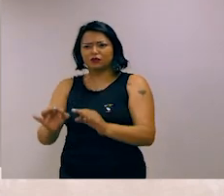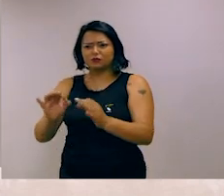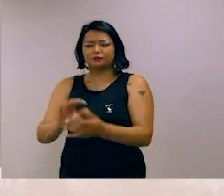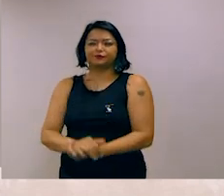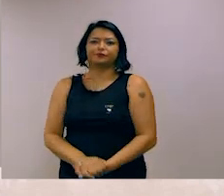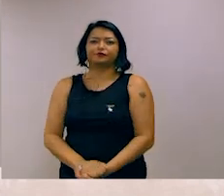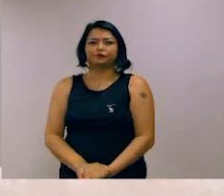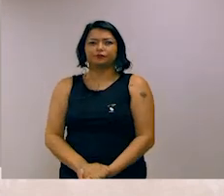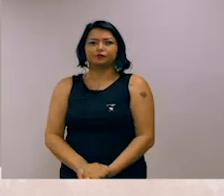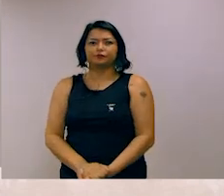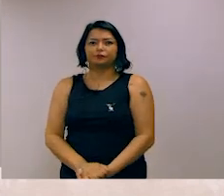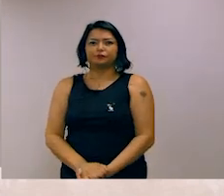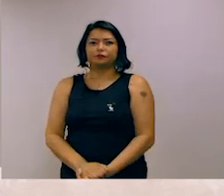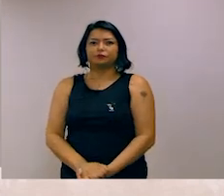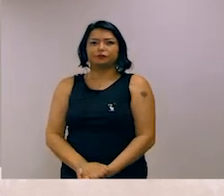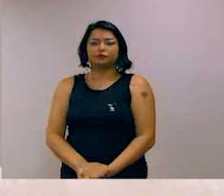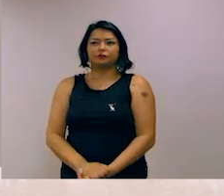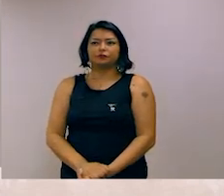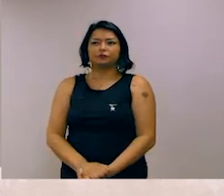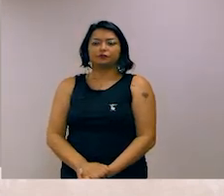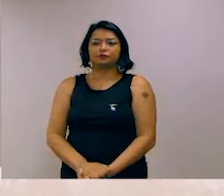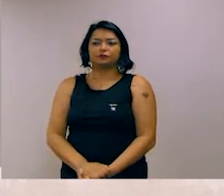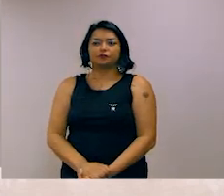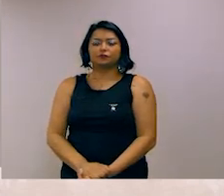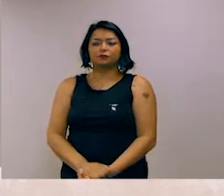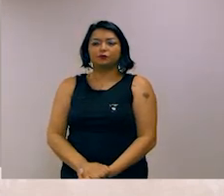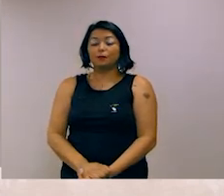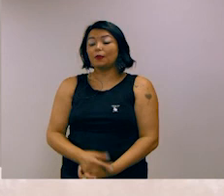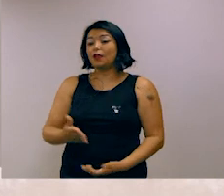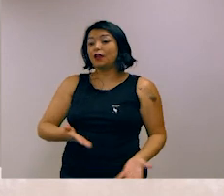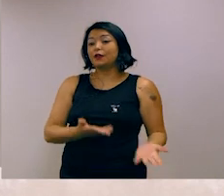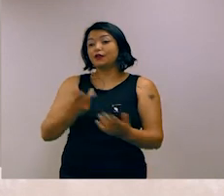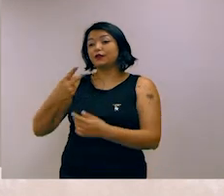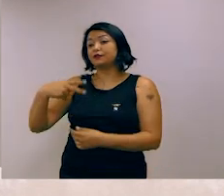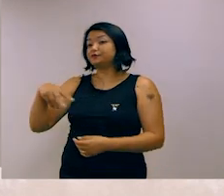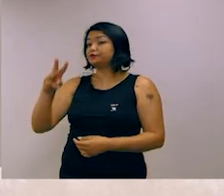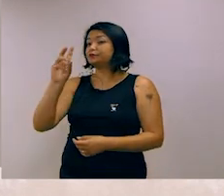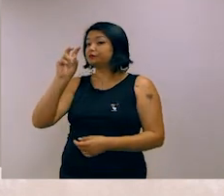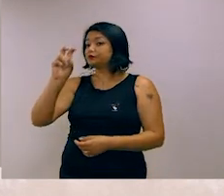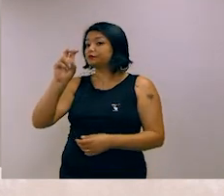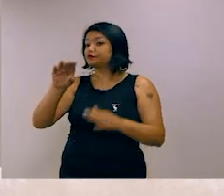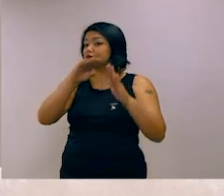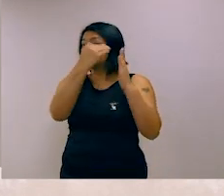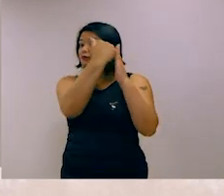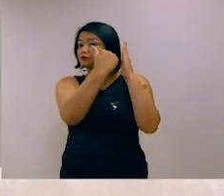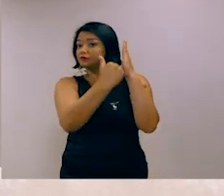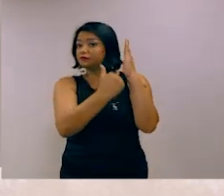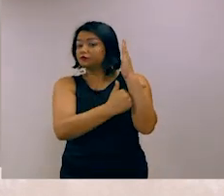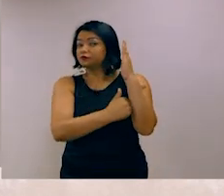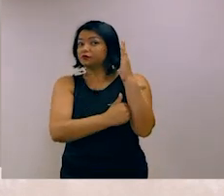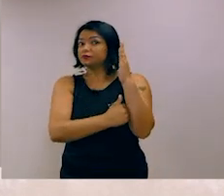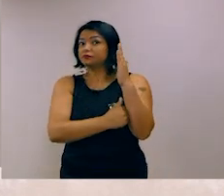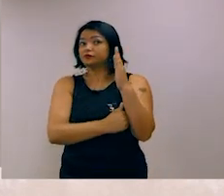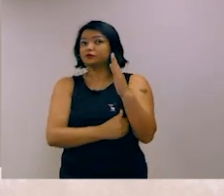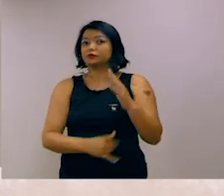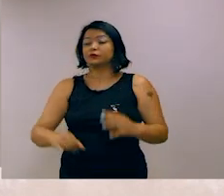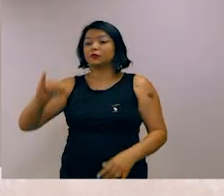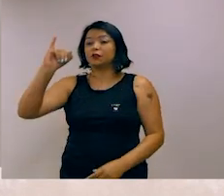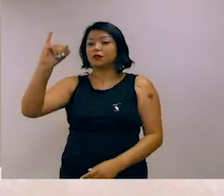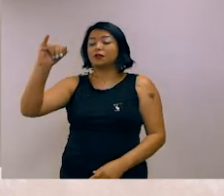So this leads us to stage five, the intervention, or trying to modify or change the mechanism that we just